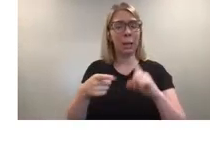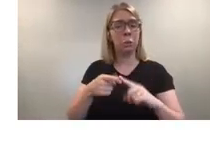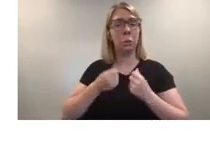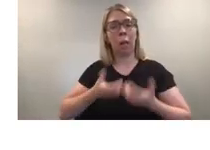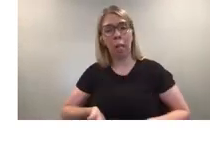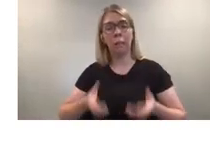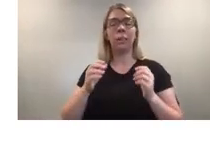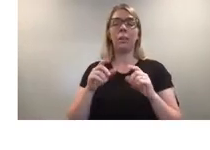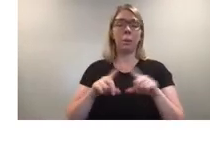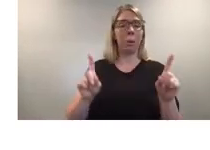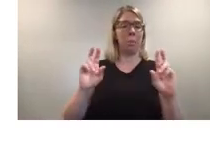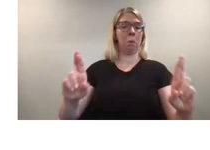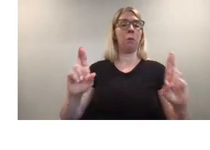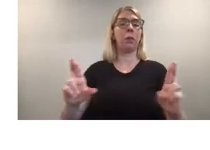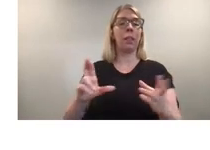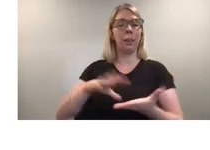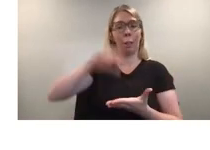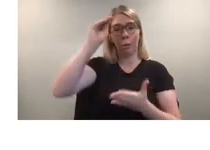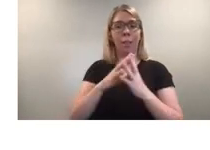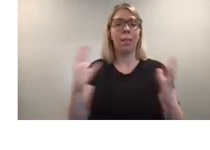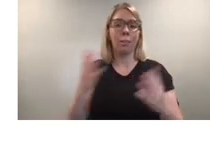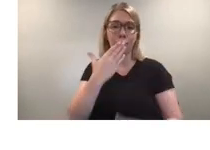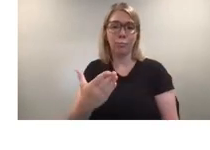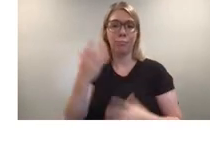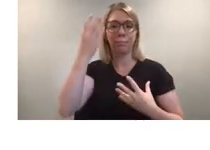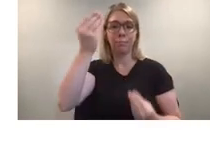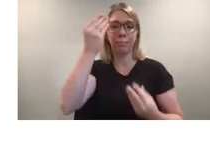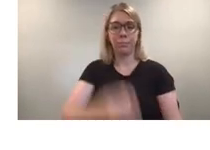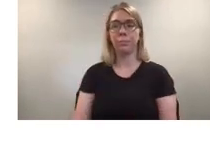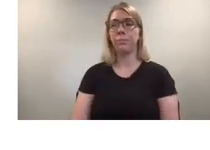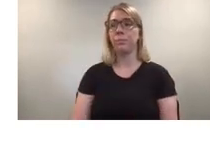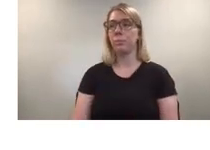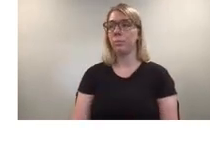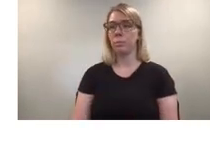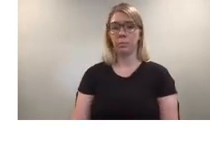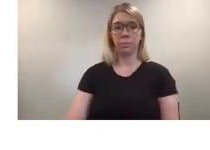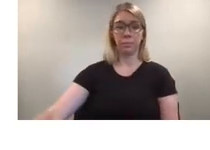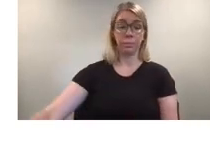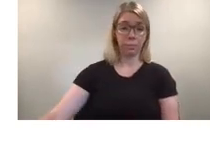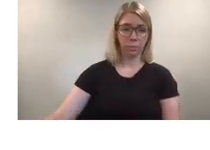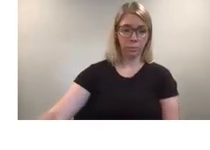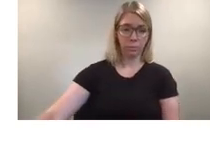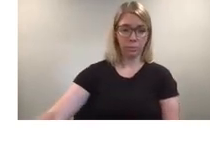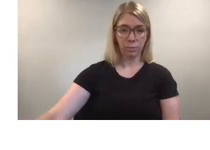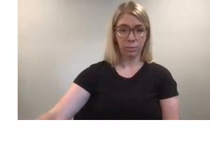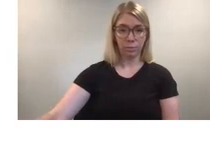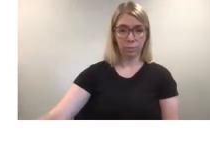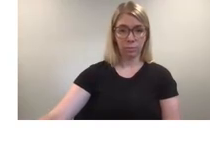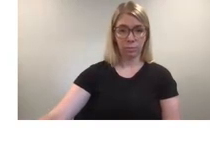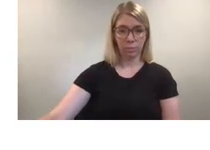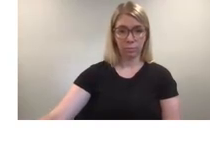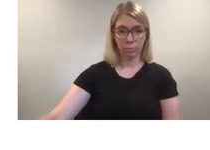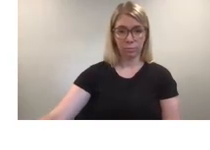really great information out of it. I'll go a little bit more. Let's see, some chill. It's always nice